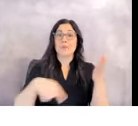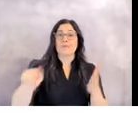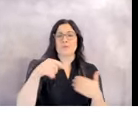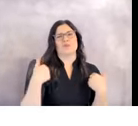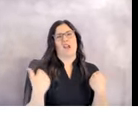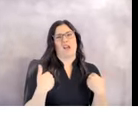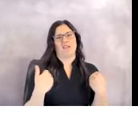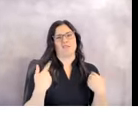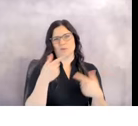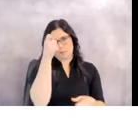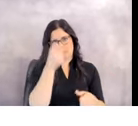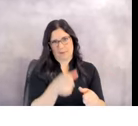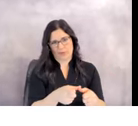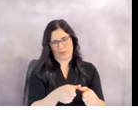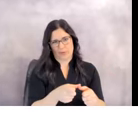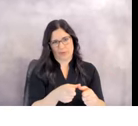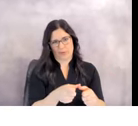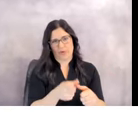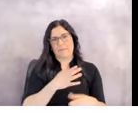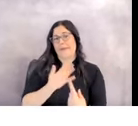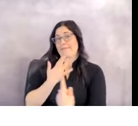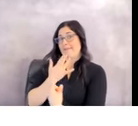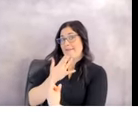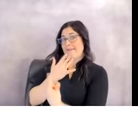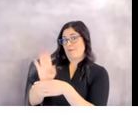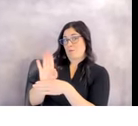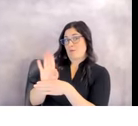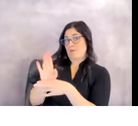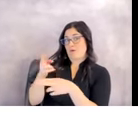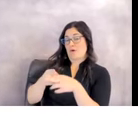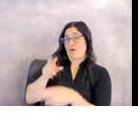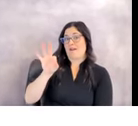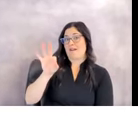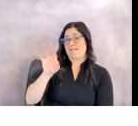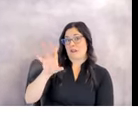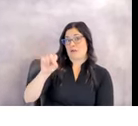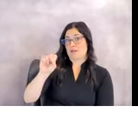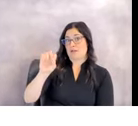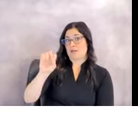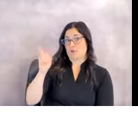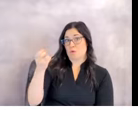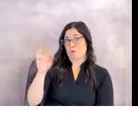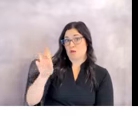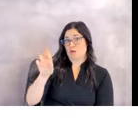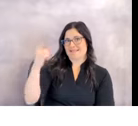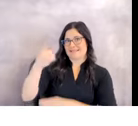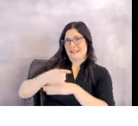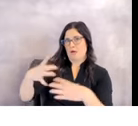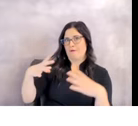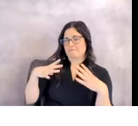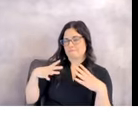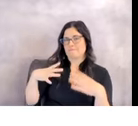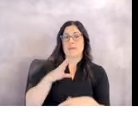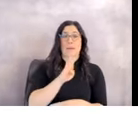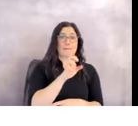young to remember one of my favorite movies, which is Ferris Bueller's Day Off. And Ben